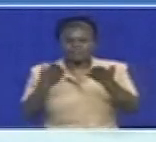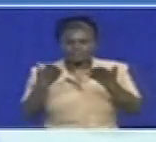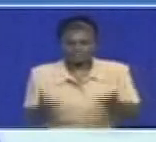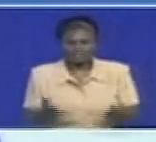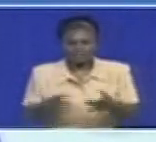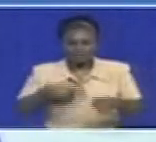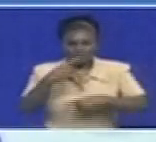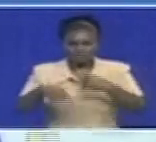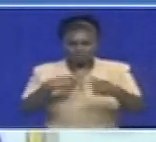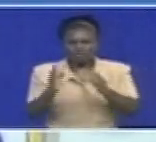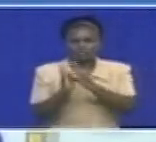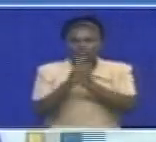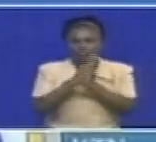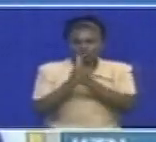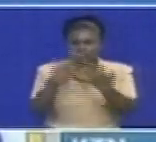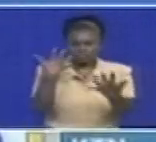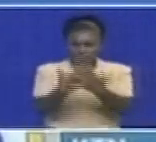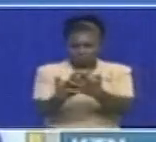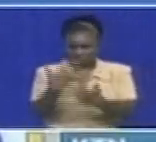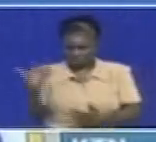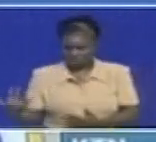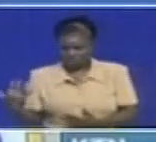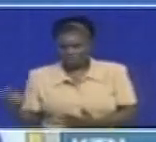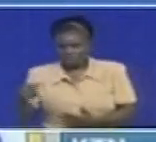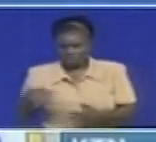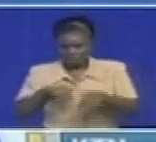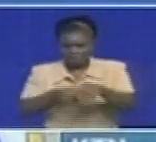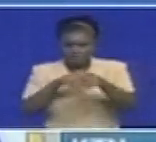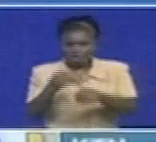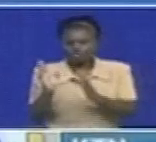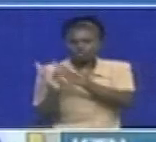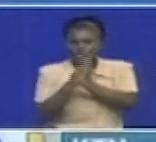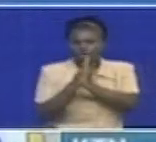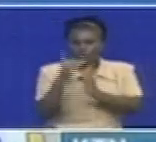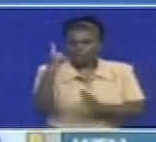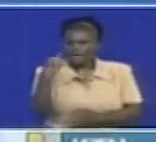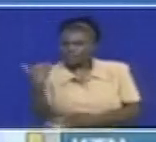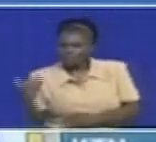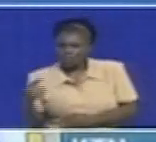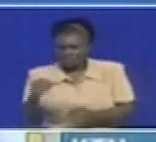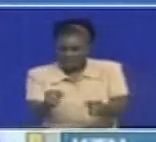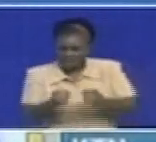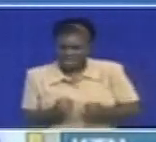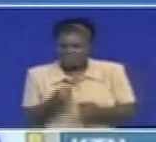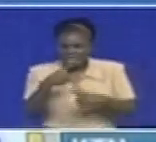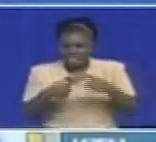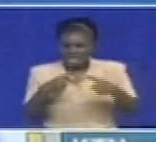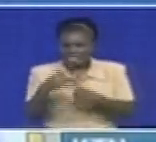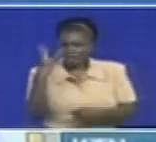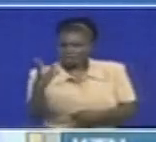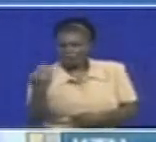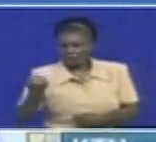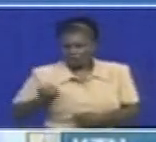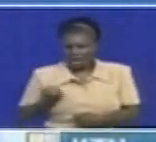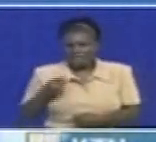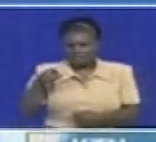In our continuing series, Jailed Juveniles, we follow the story of a boy who defiled a four-year-old girl. Now, will